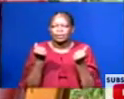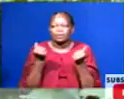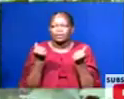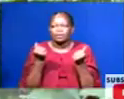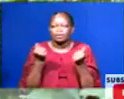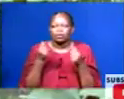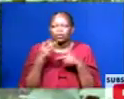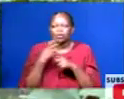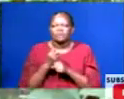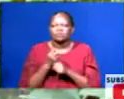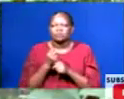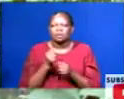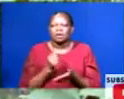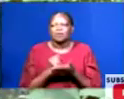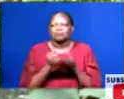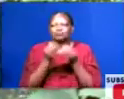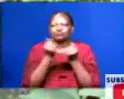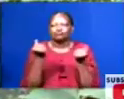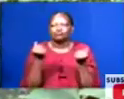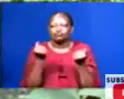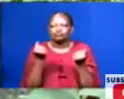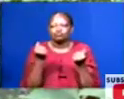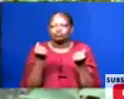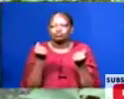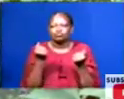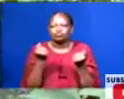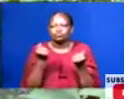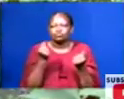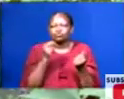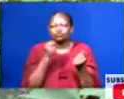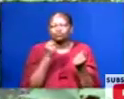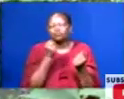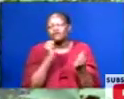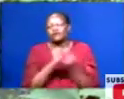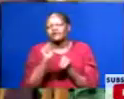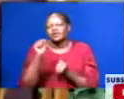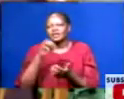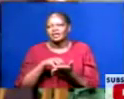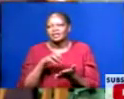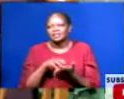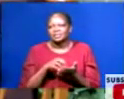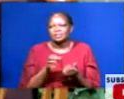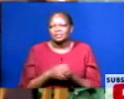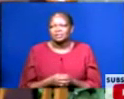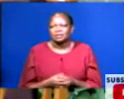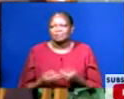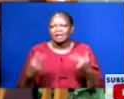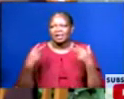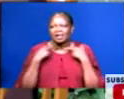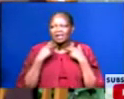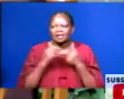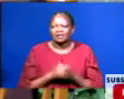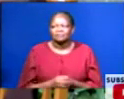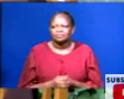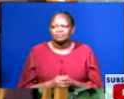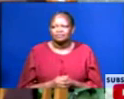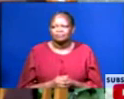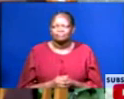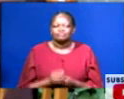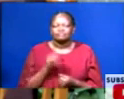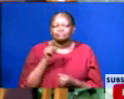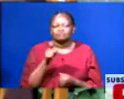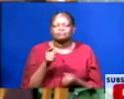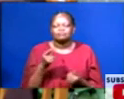organization. I helped resolve over 12, 15 cases that had been stuck. Colonel Eutychus Waithaka has